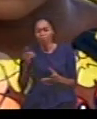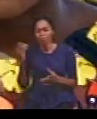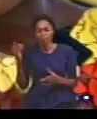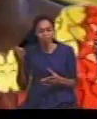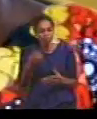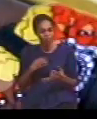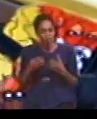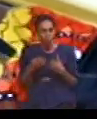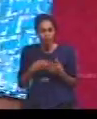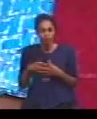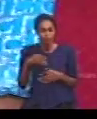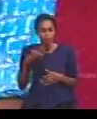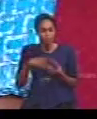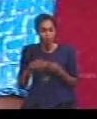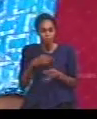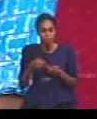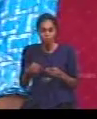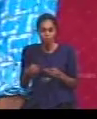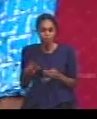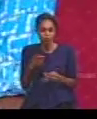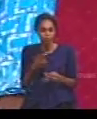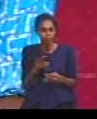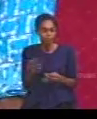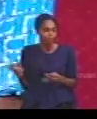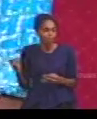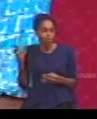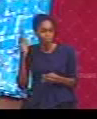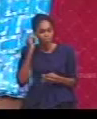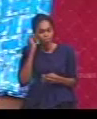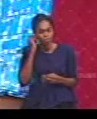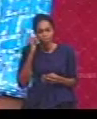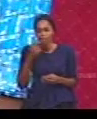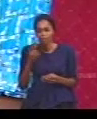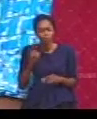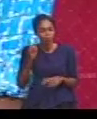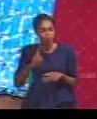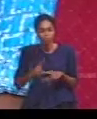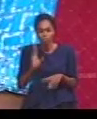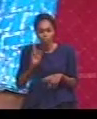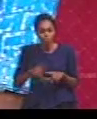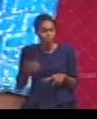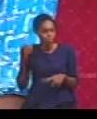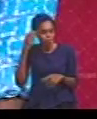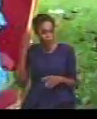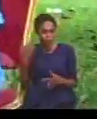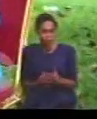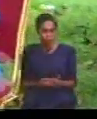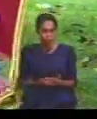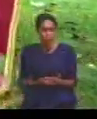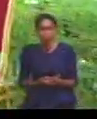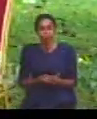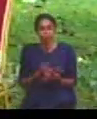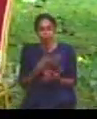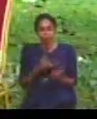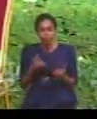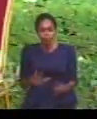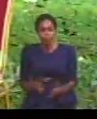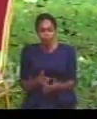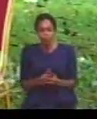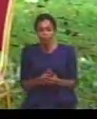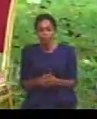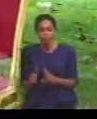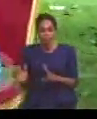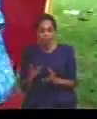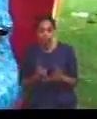hear well with the right ear. I asked her whether she trained anything inside. She said no. I was just planning to take her to